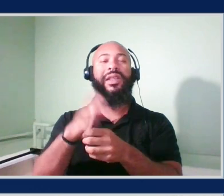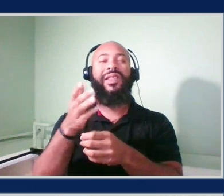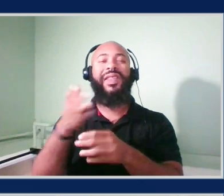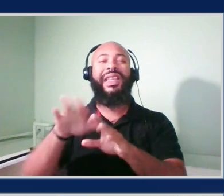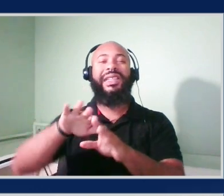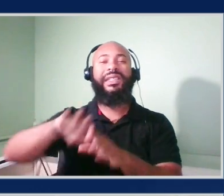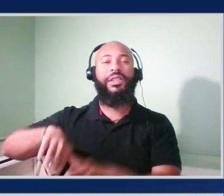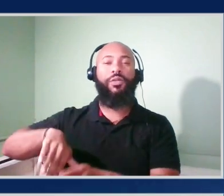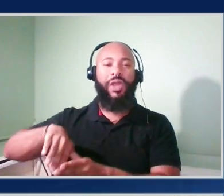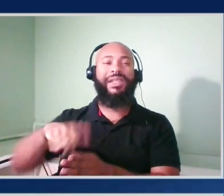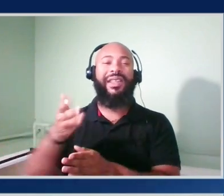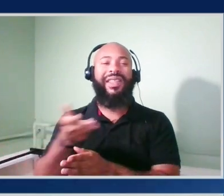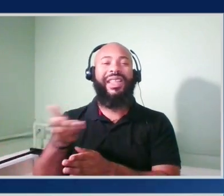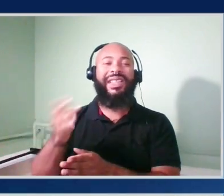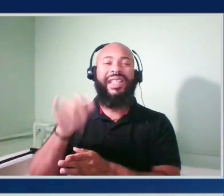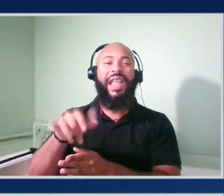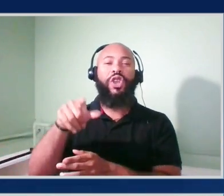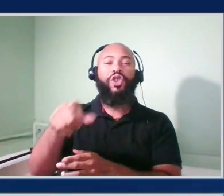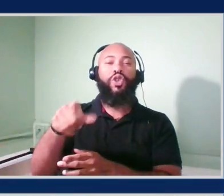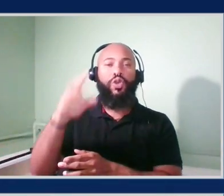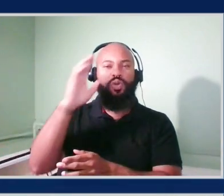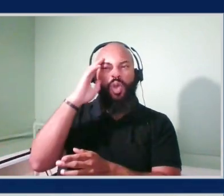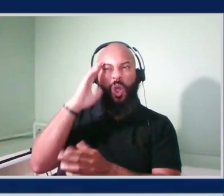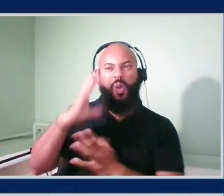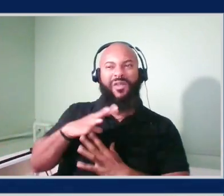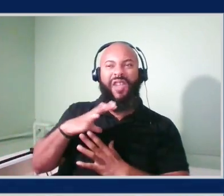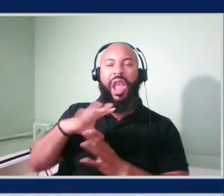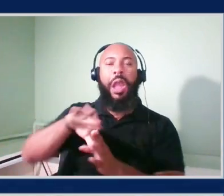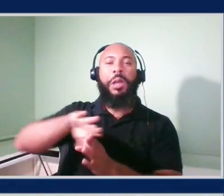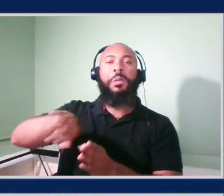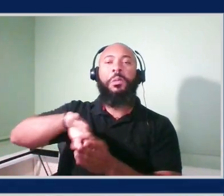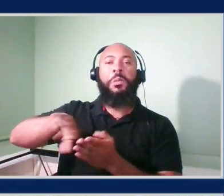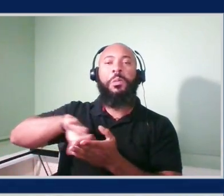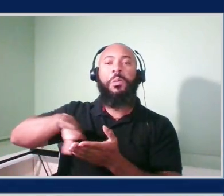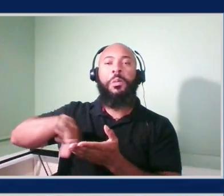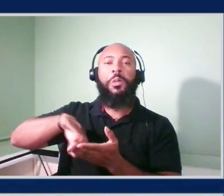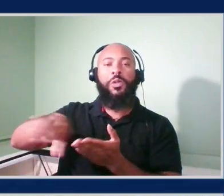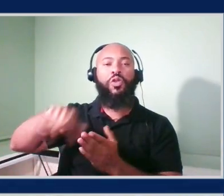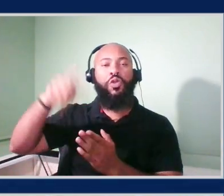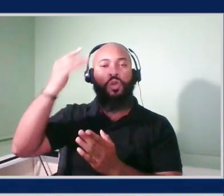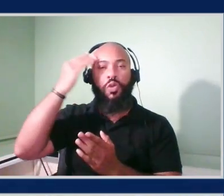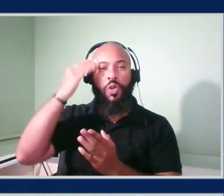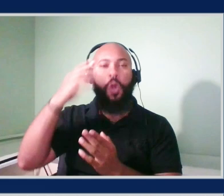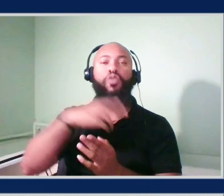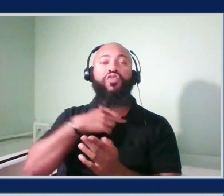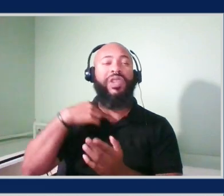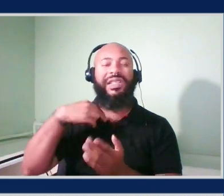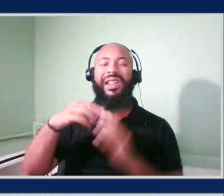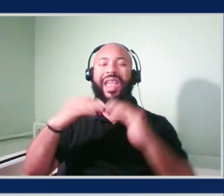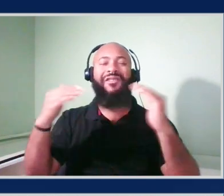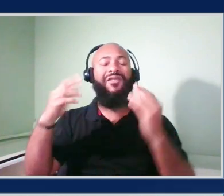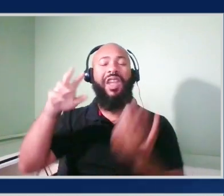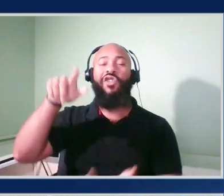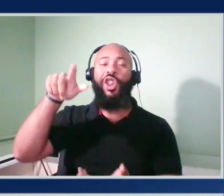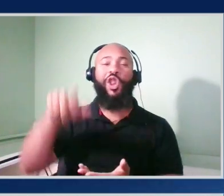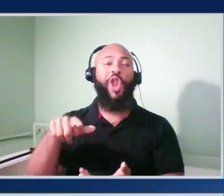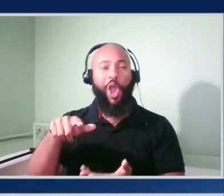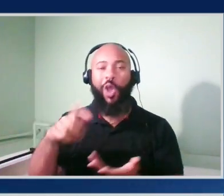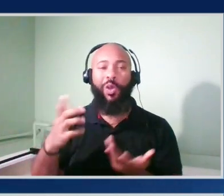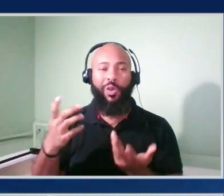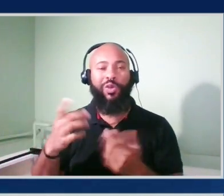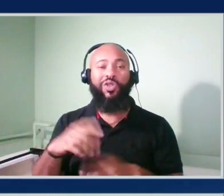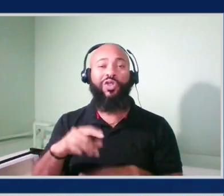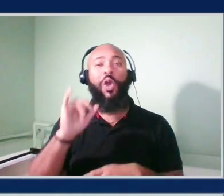are fine with. Like your risk level for this is very low. And so for as an example, if you have an